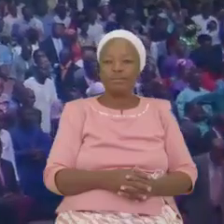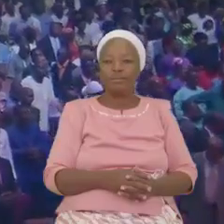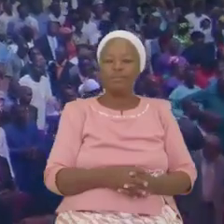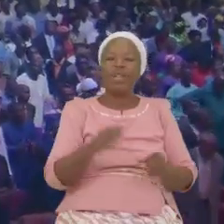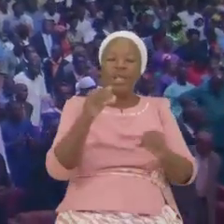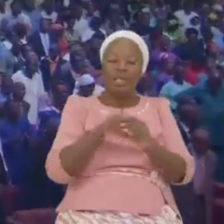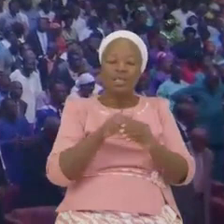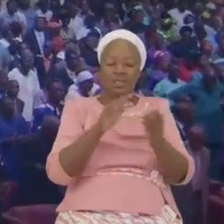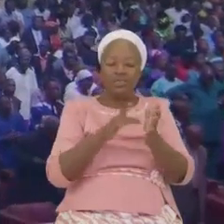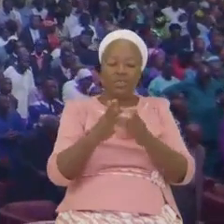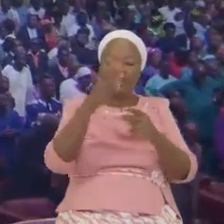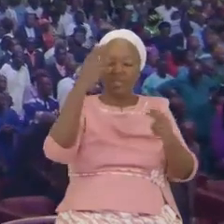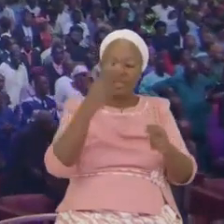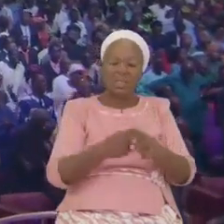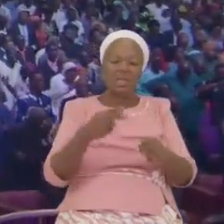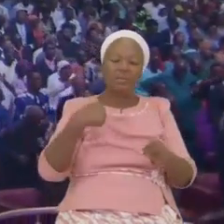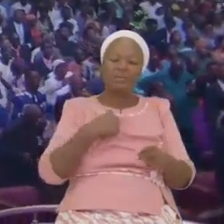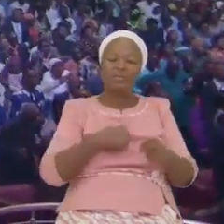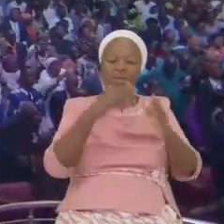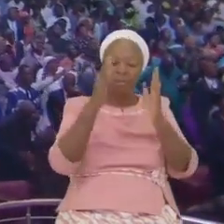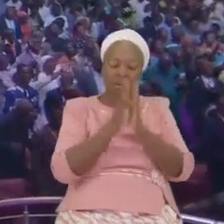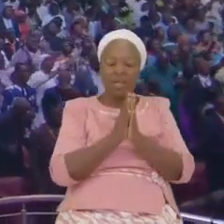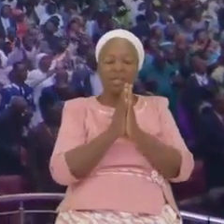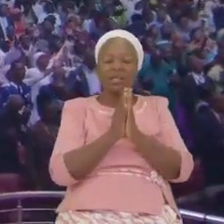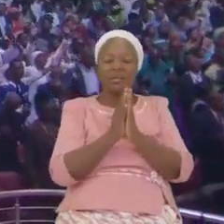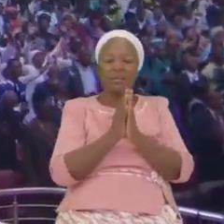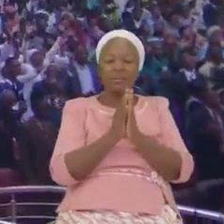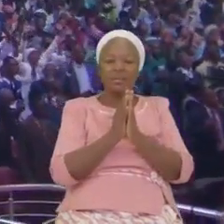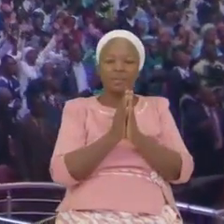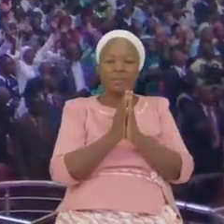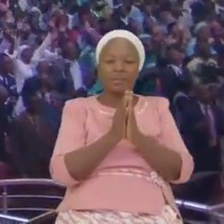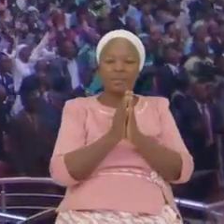In Jesus' name we pray.